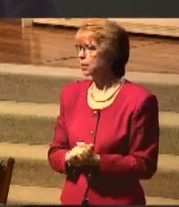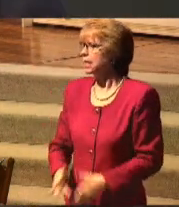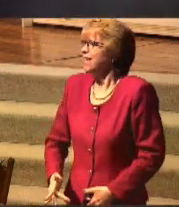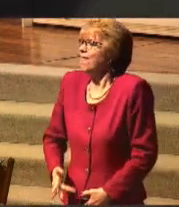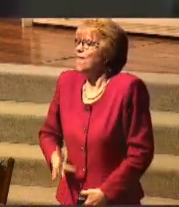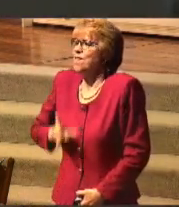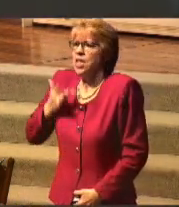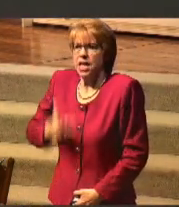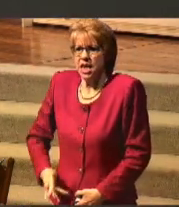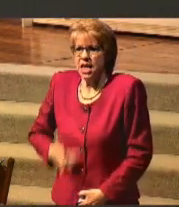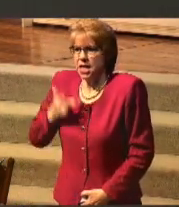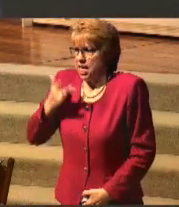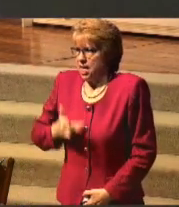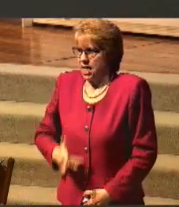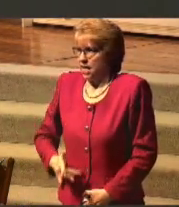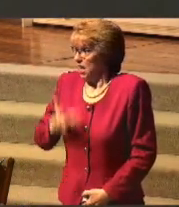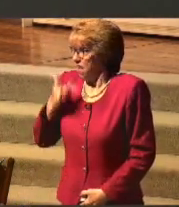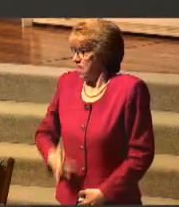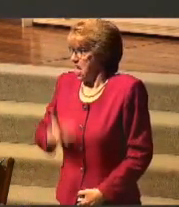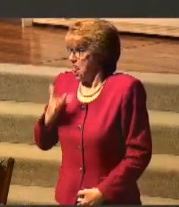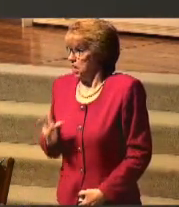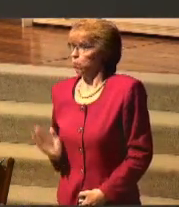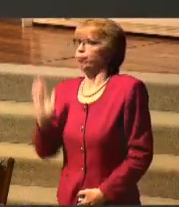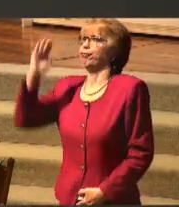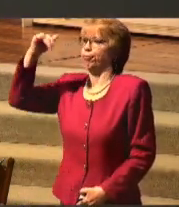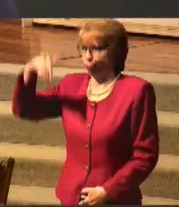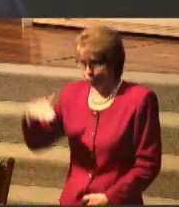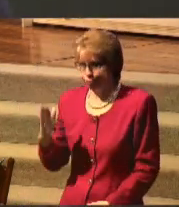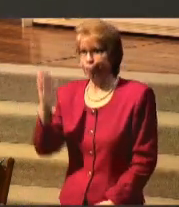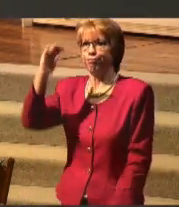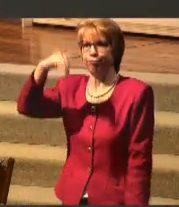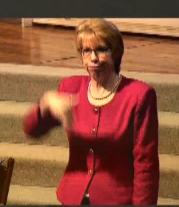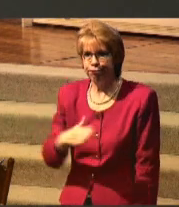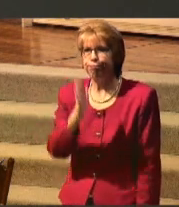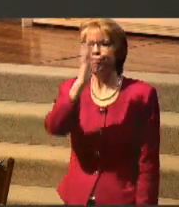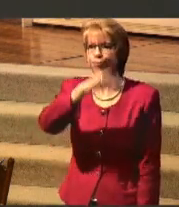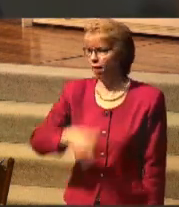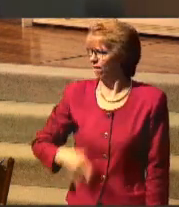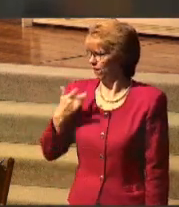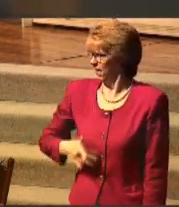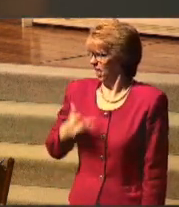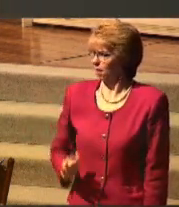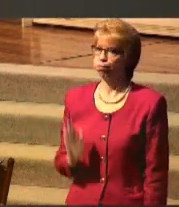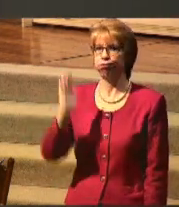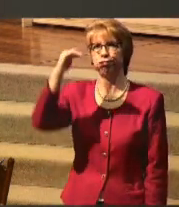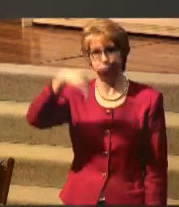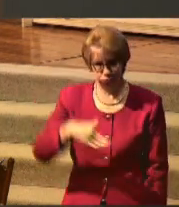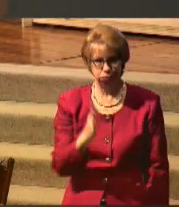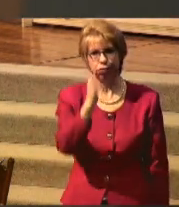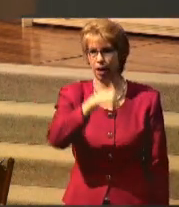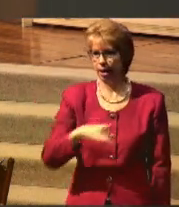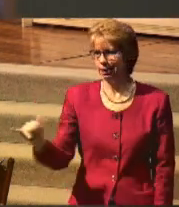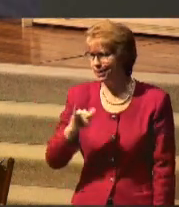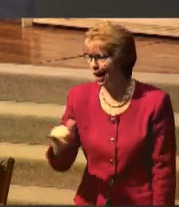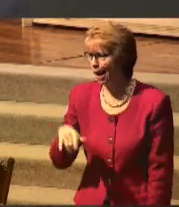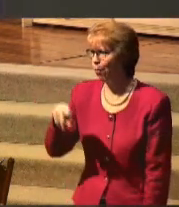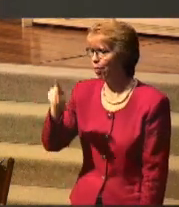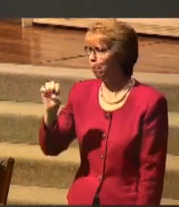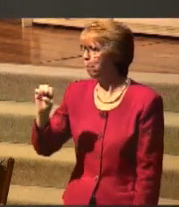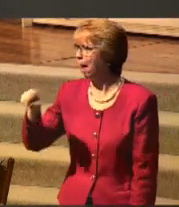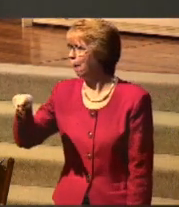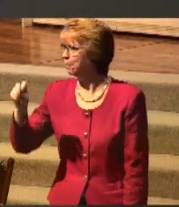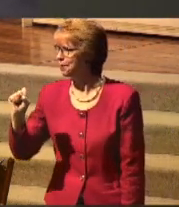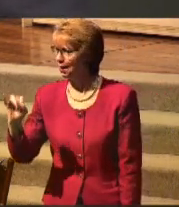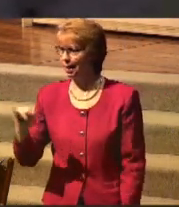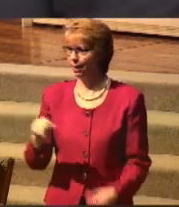Feelings go up and down. Feelings, you know, kind of rise with Pepsi and go down with, you